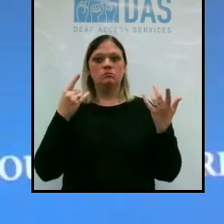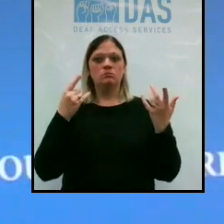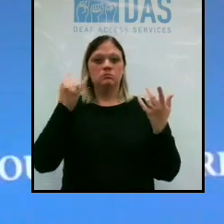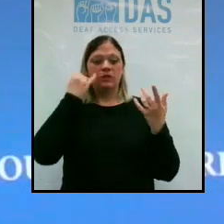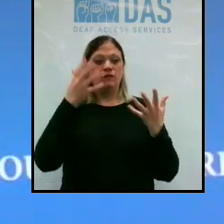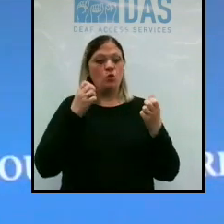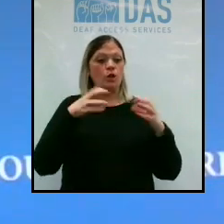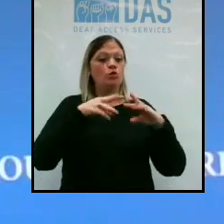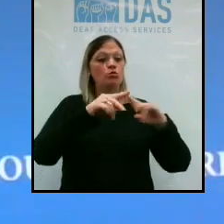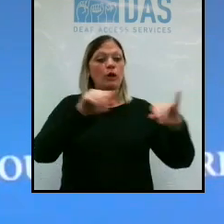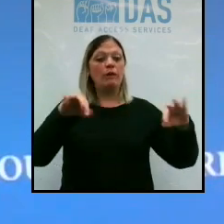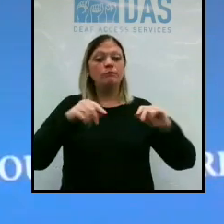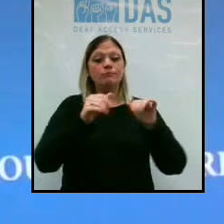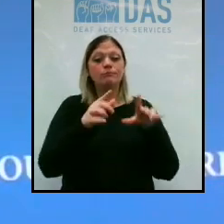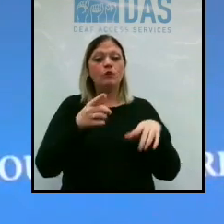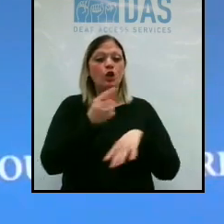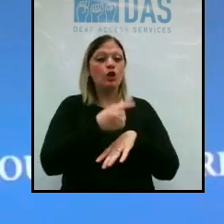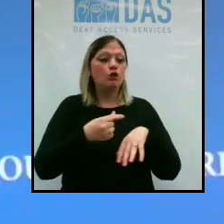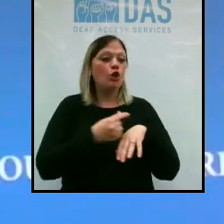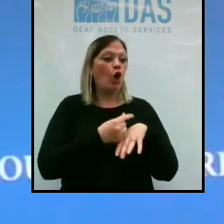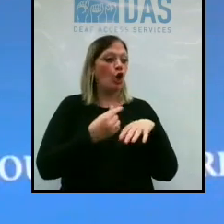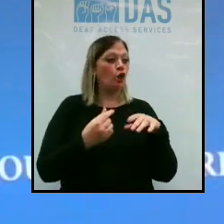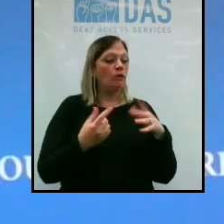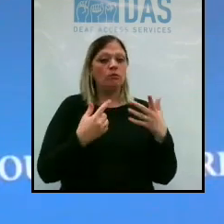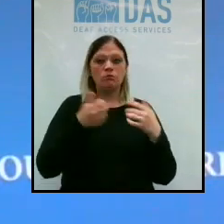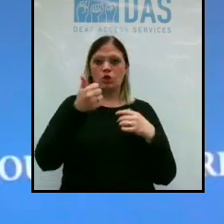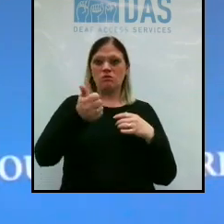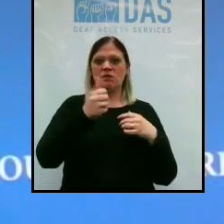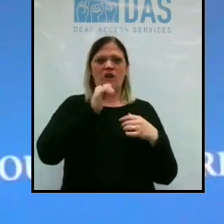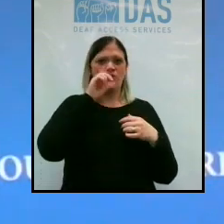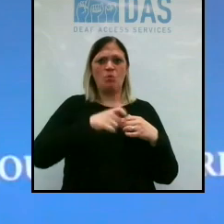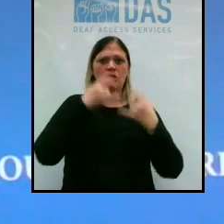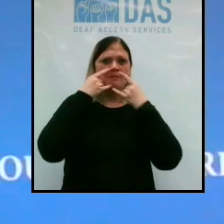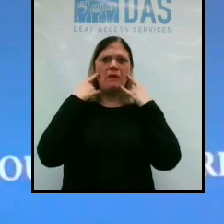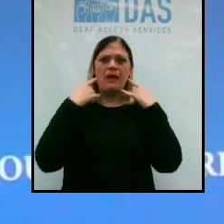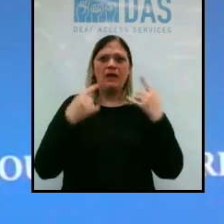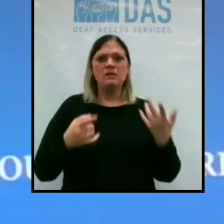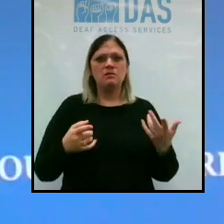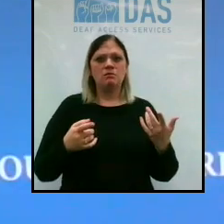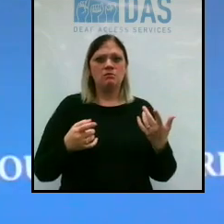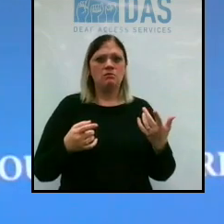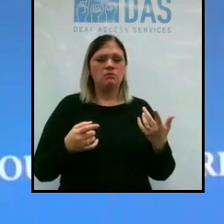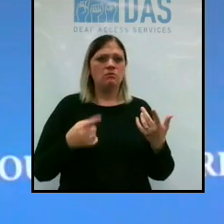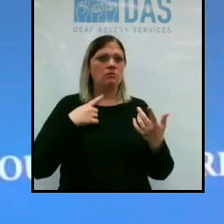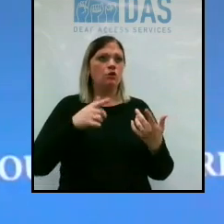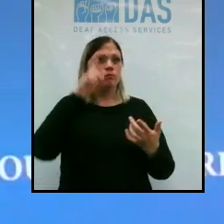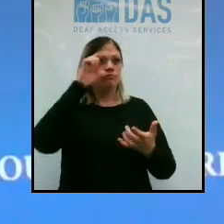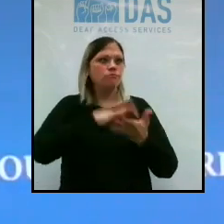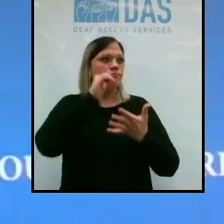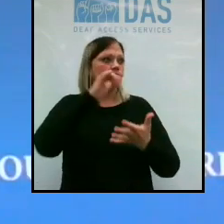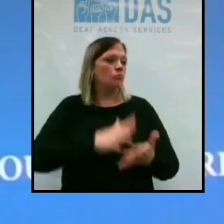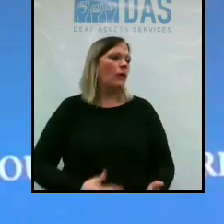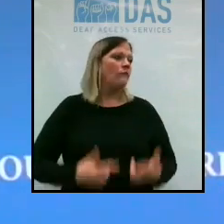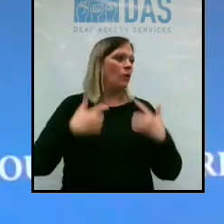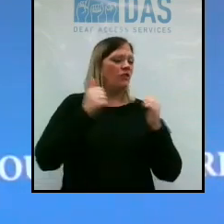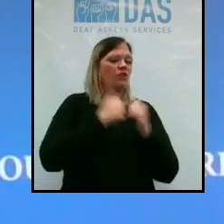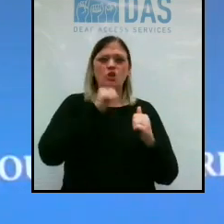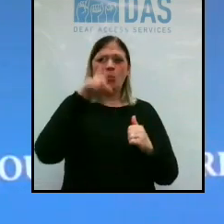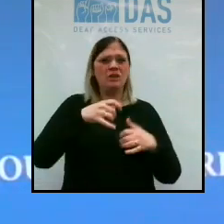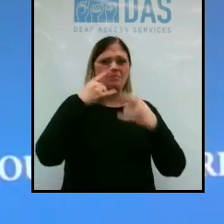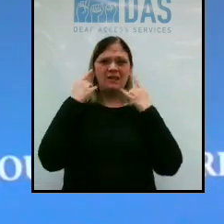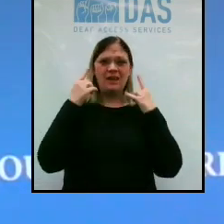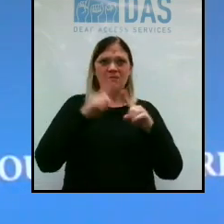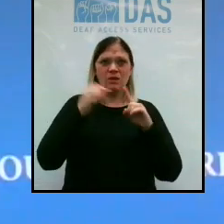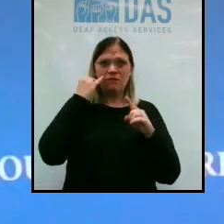gardening by yourself, you don't need a mask. If you're going to do gardening by yourself and your spouse that you live with, you don't need a mask. But if you're going to